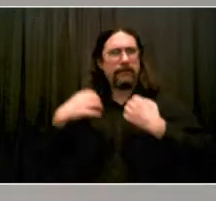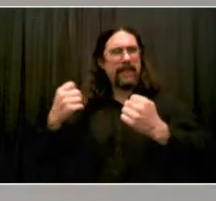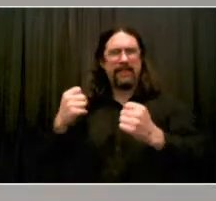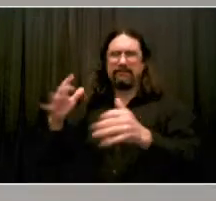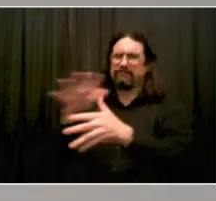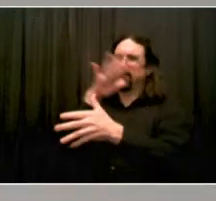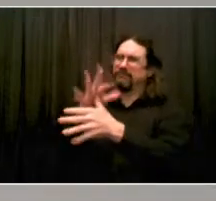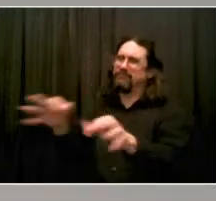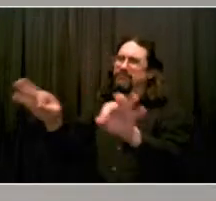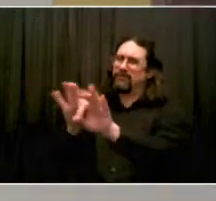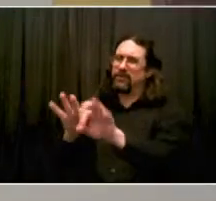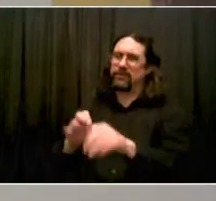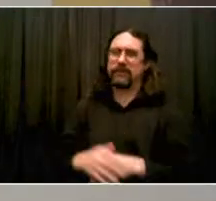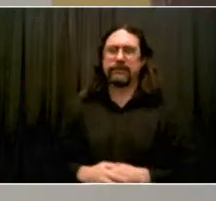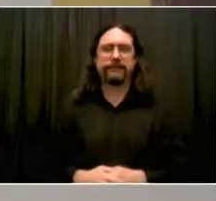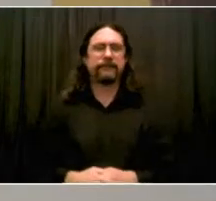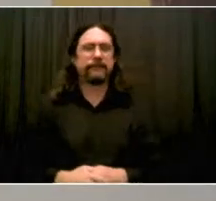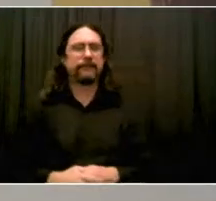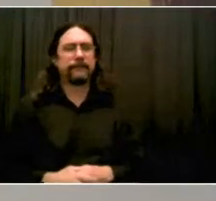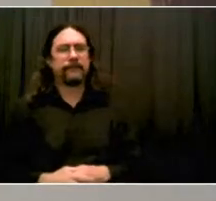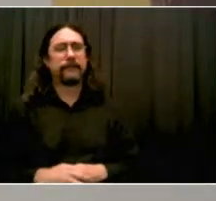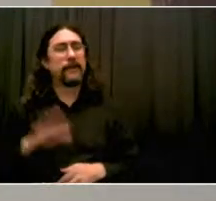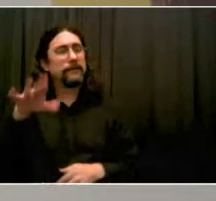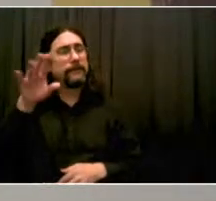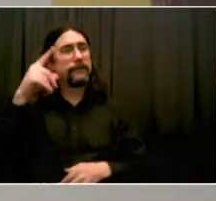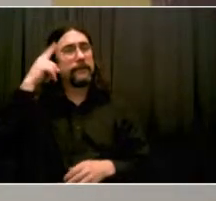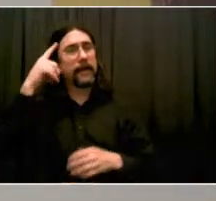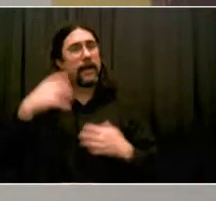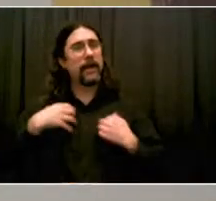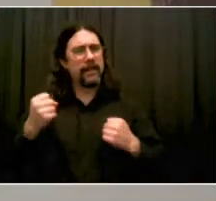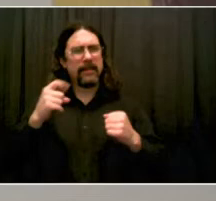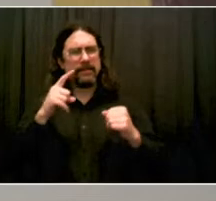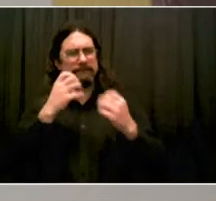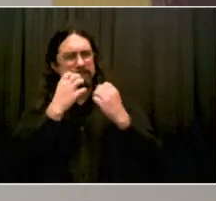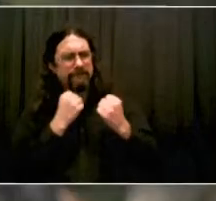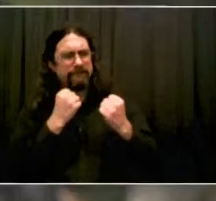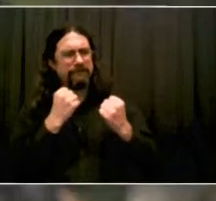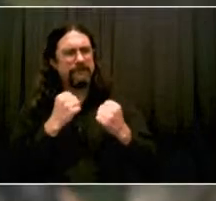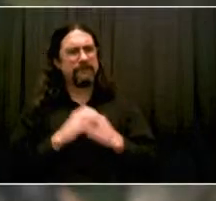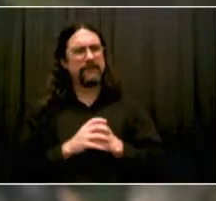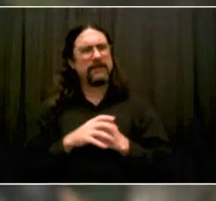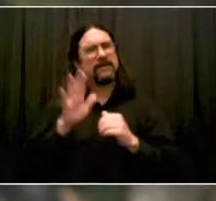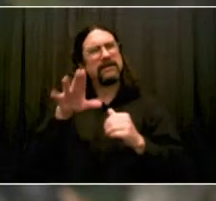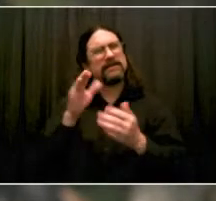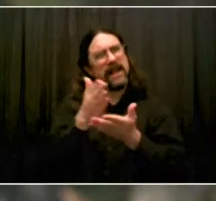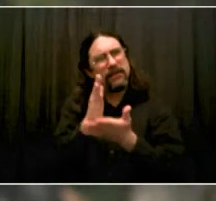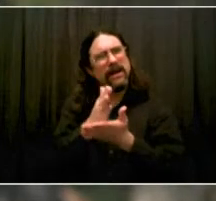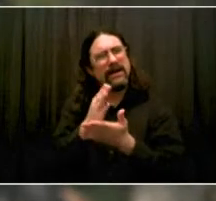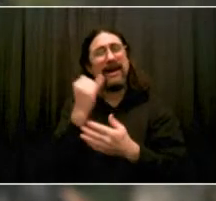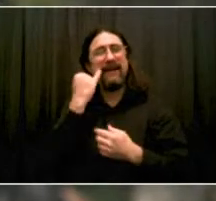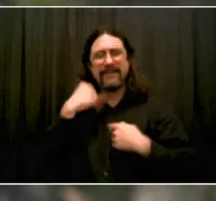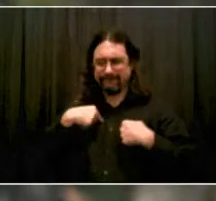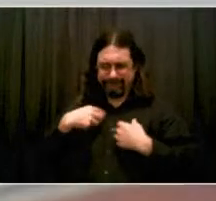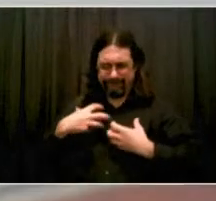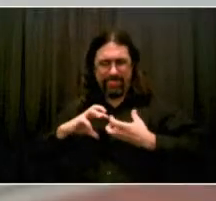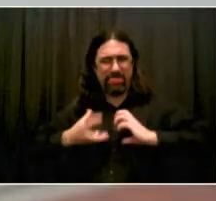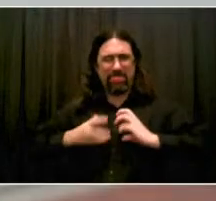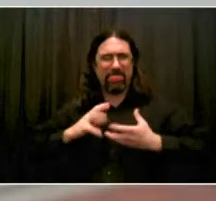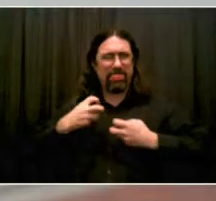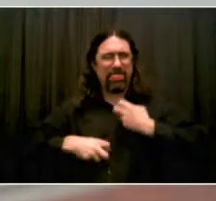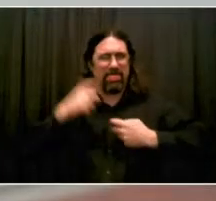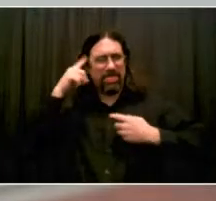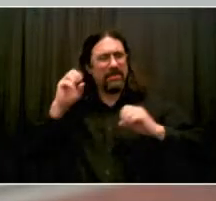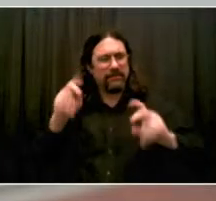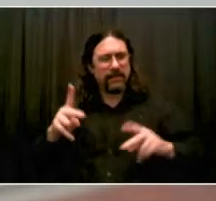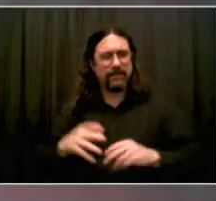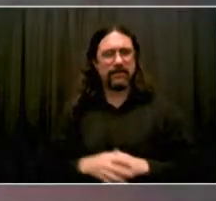Mental health for all allows people to understand it's okay not to be okay. And now, as we emerge from the COVID-19 pandemic